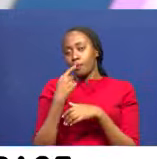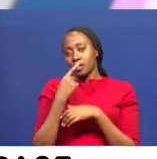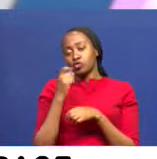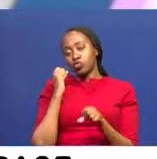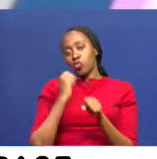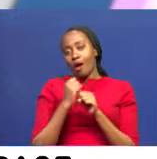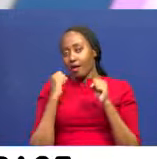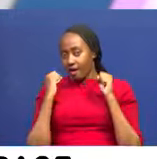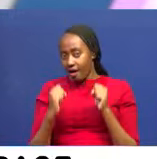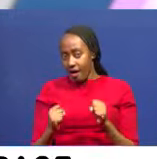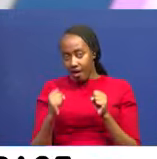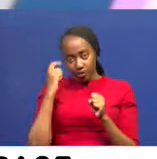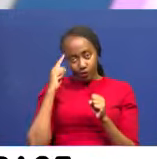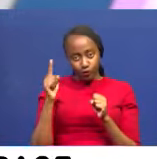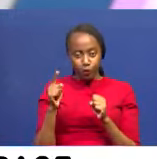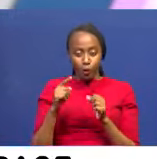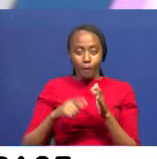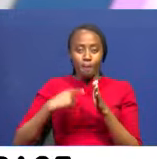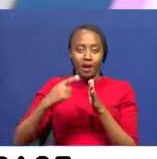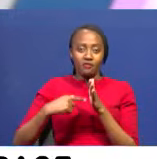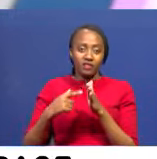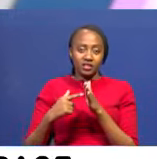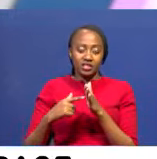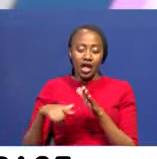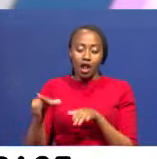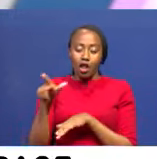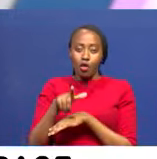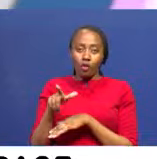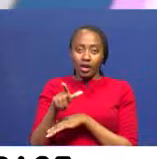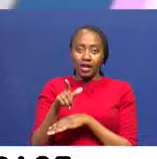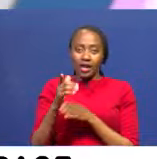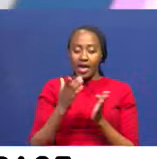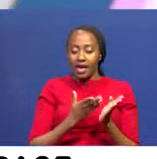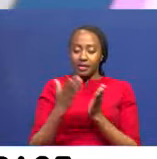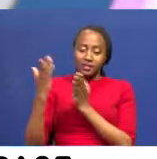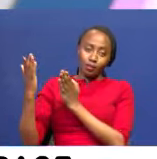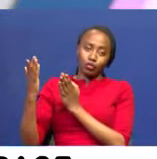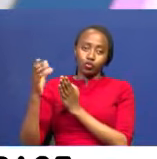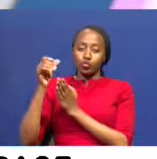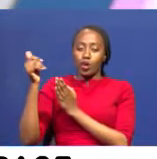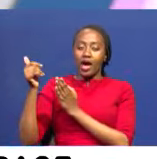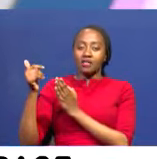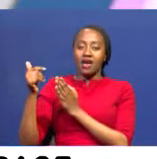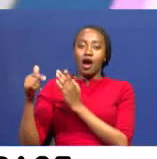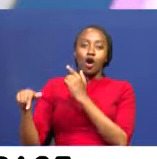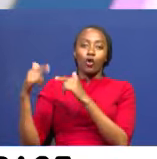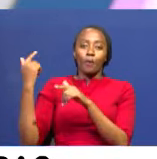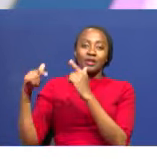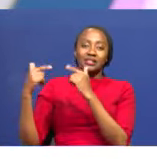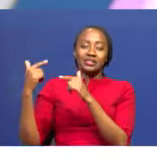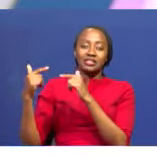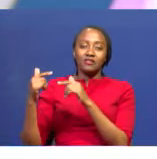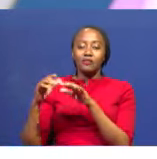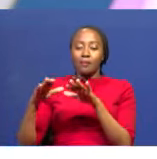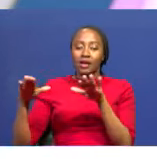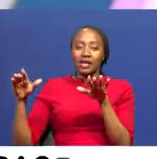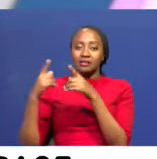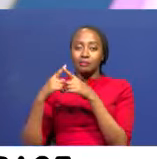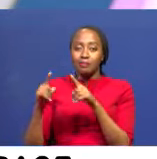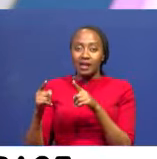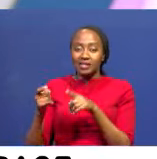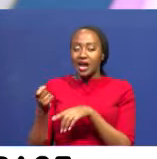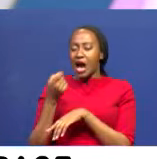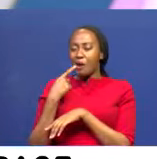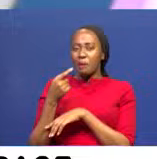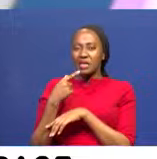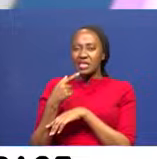to manufacture locally are exportable to more competitive markets, because right now our medicines